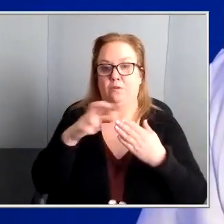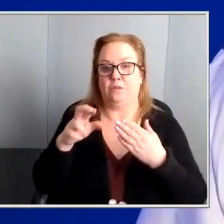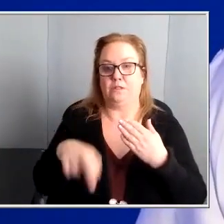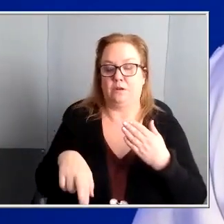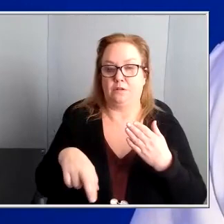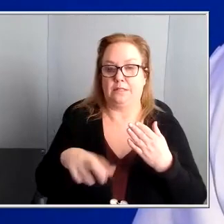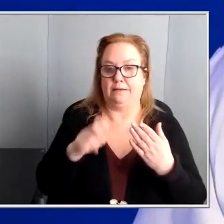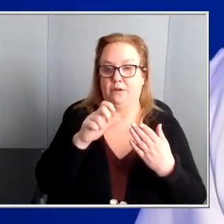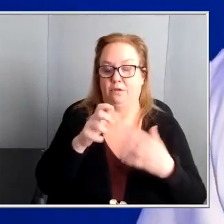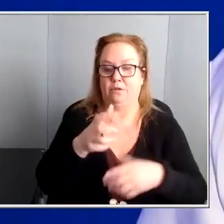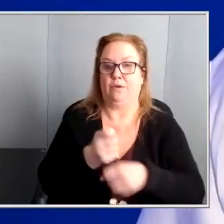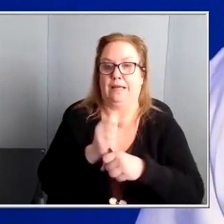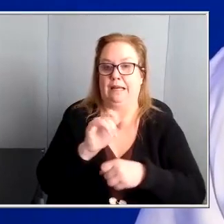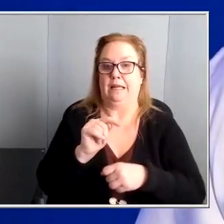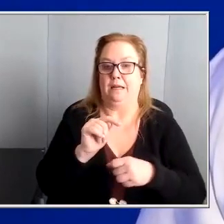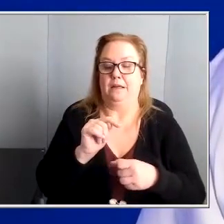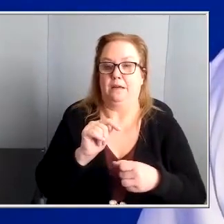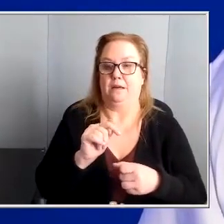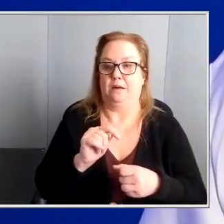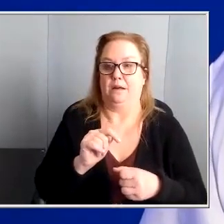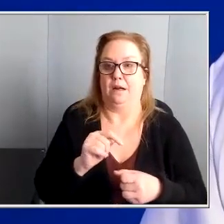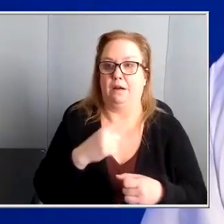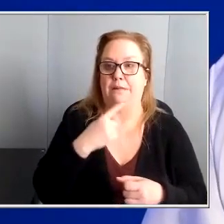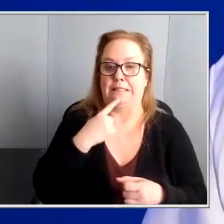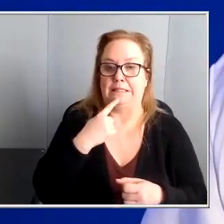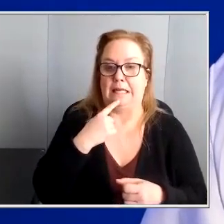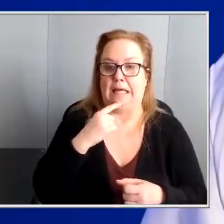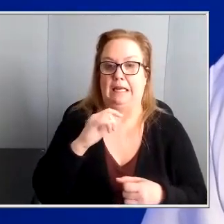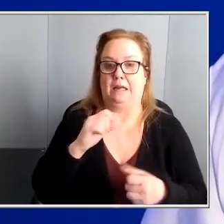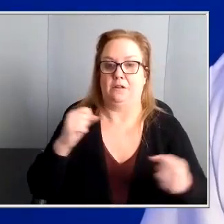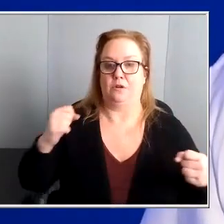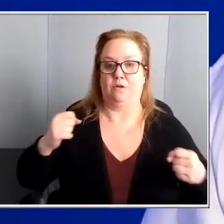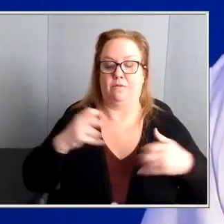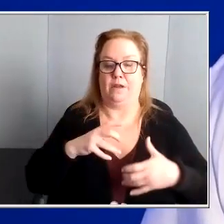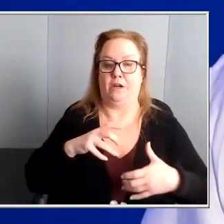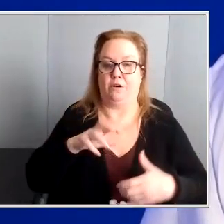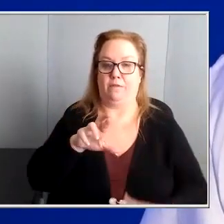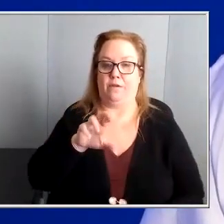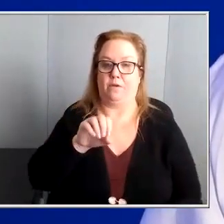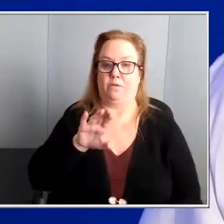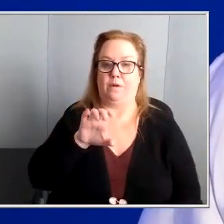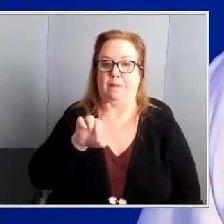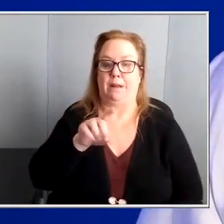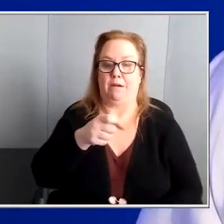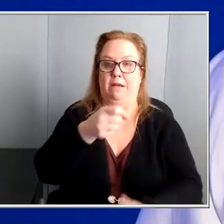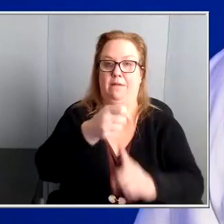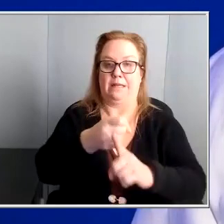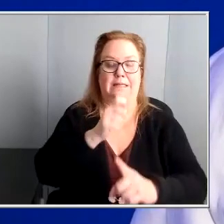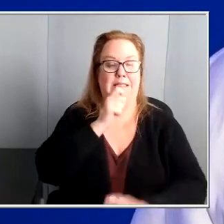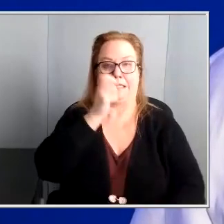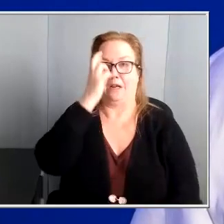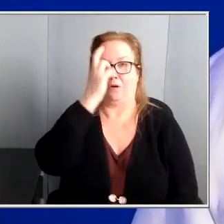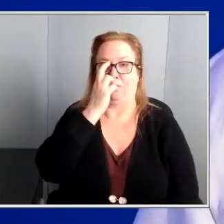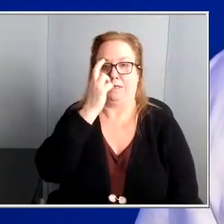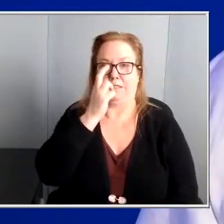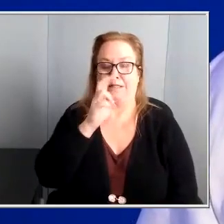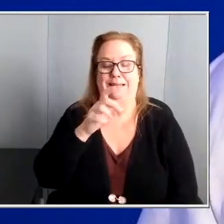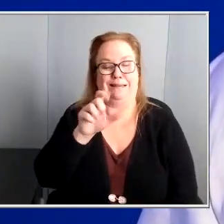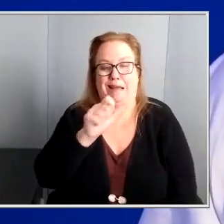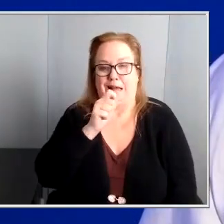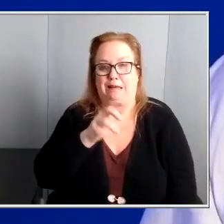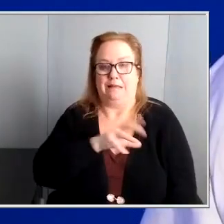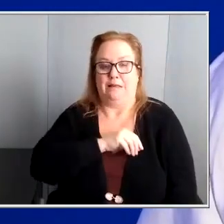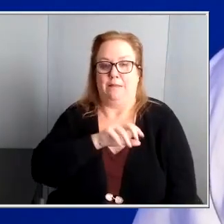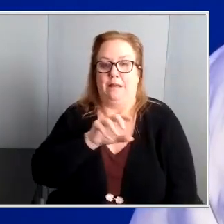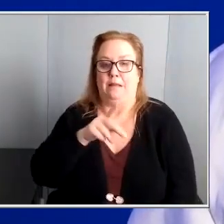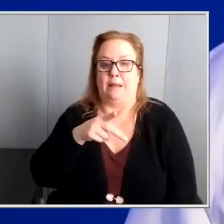if you do get it. So I would say that fear of the rebound or concern for rebound effect is not a reason to not get Paxlovid, because it will